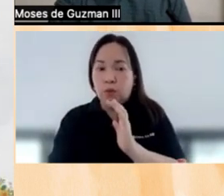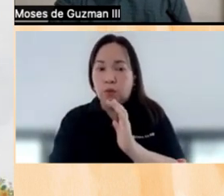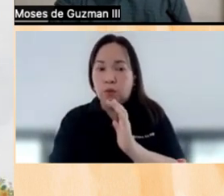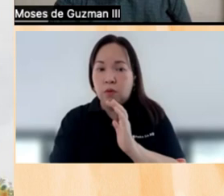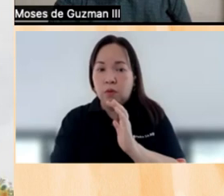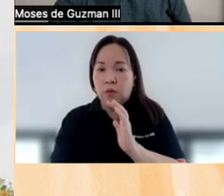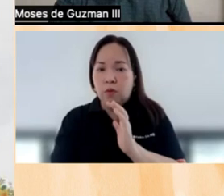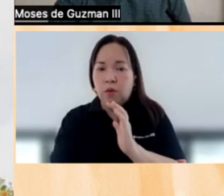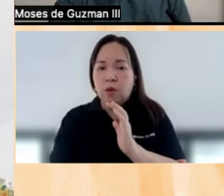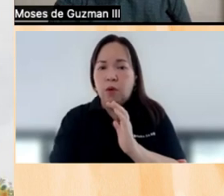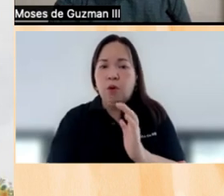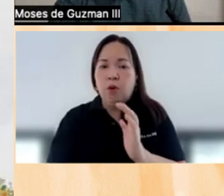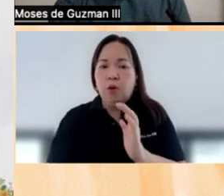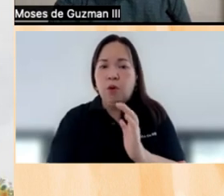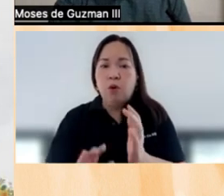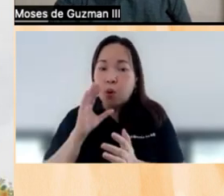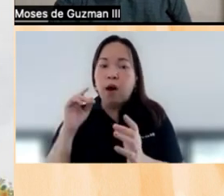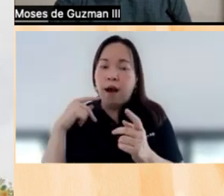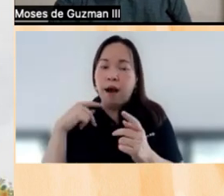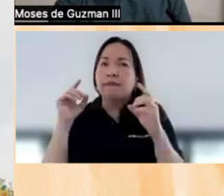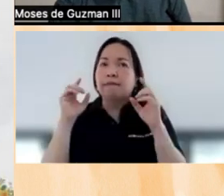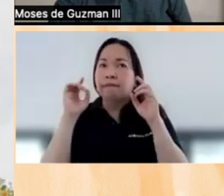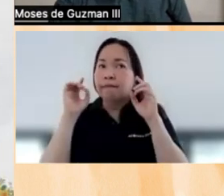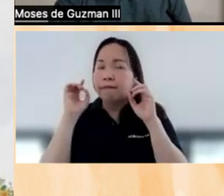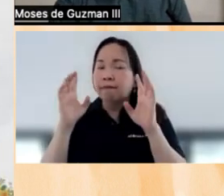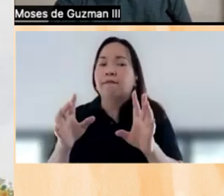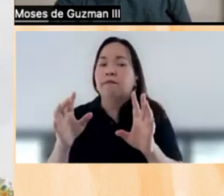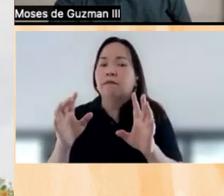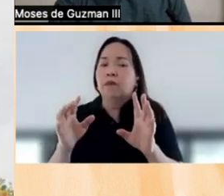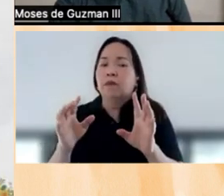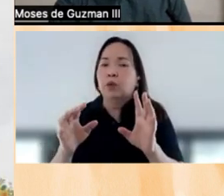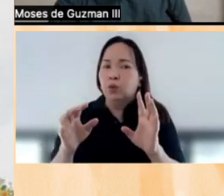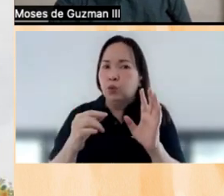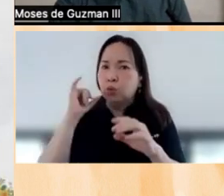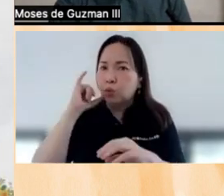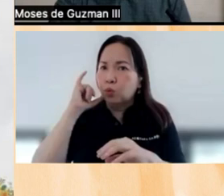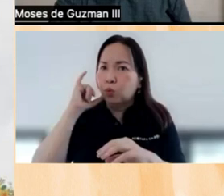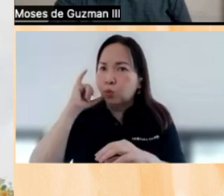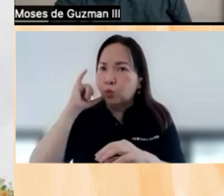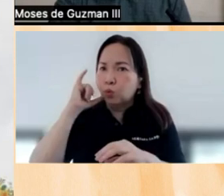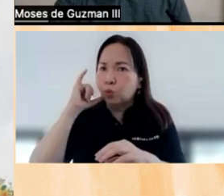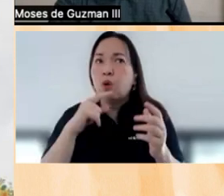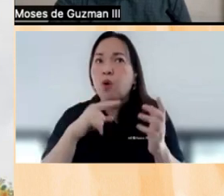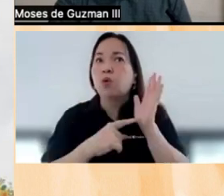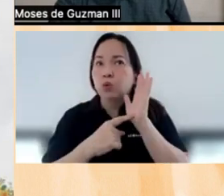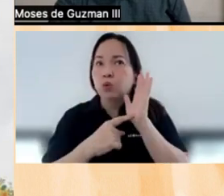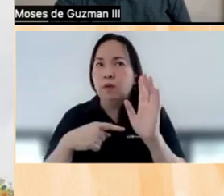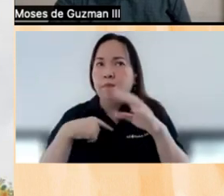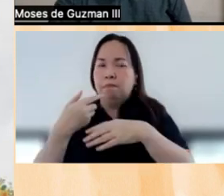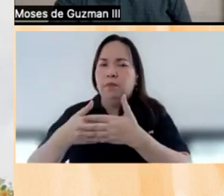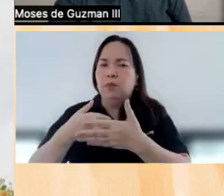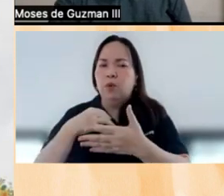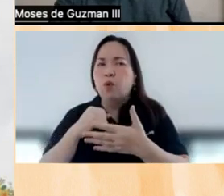Some of these warning signs include talking about killing oneself, feeling